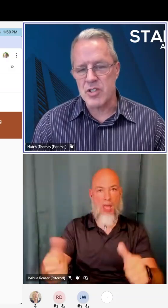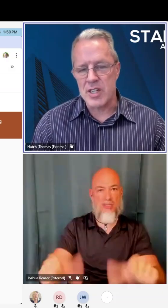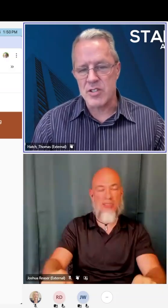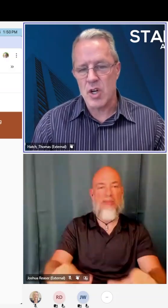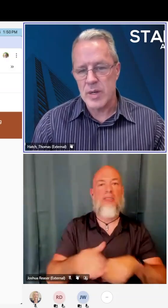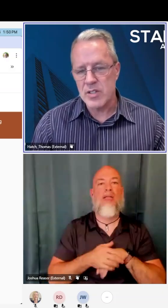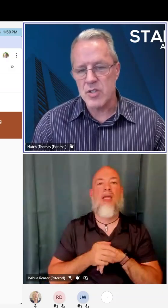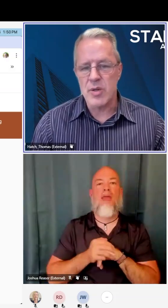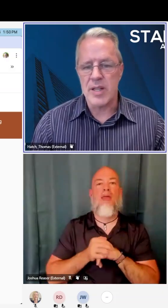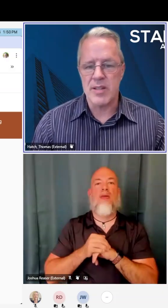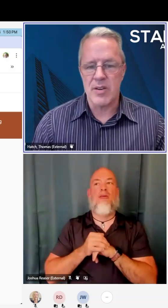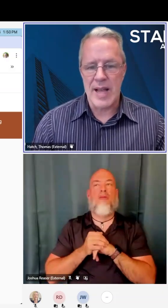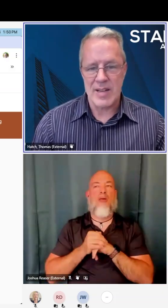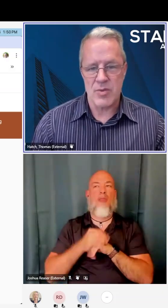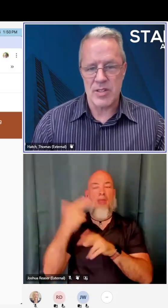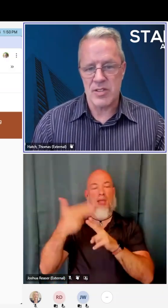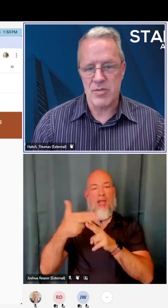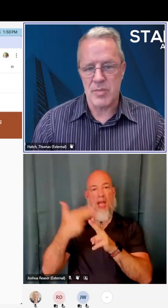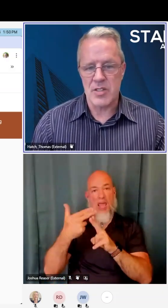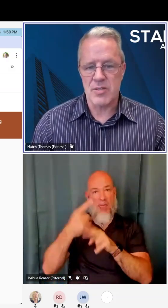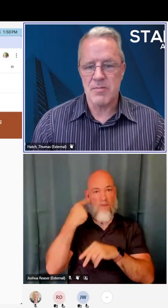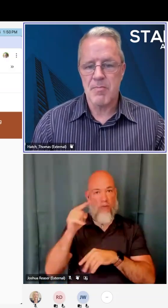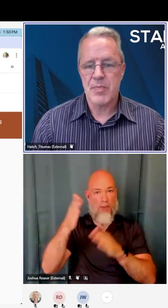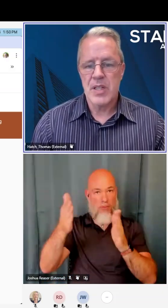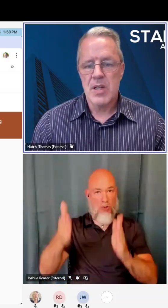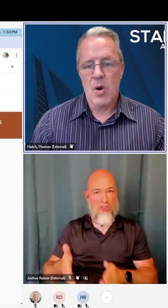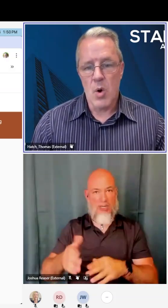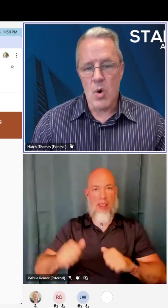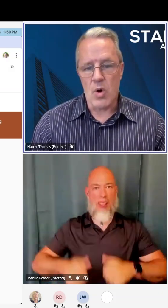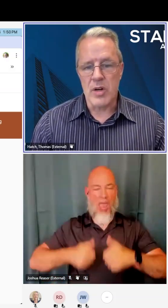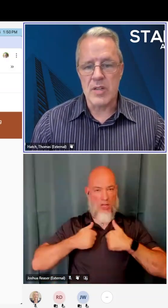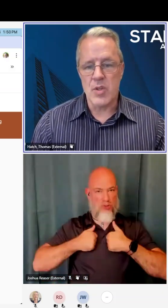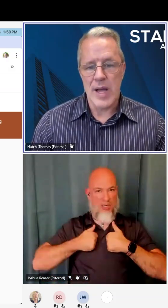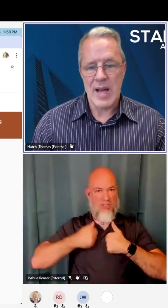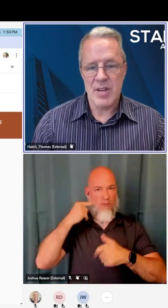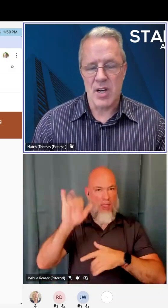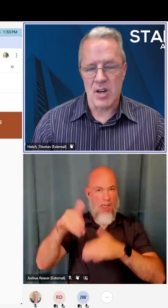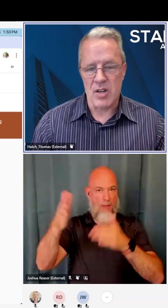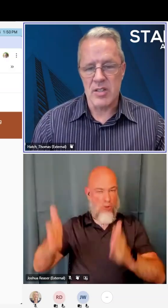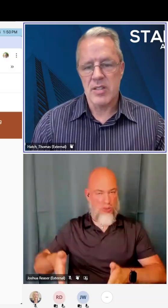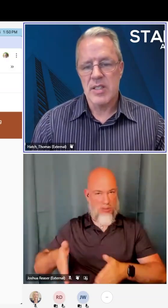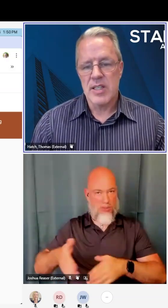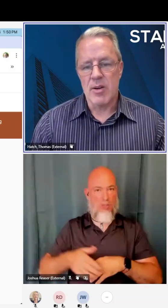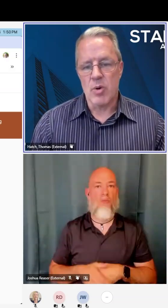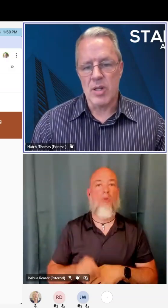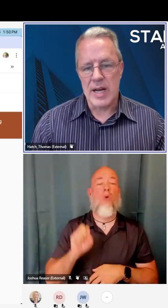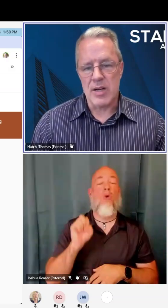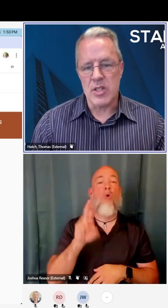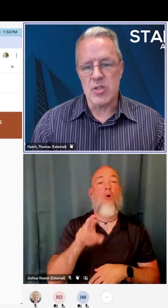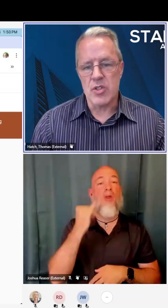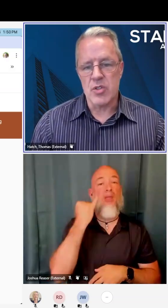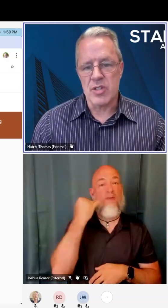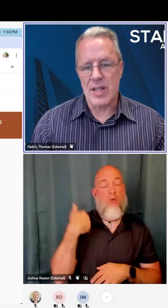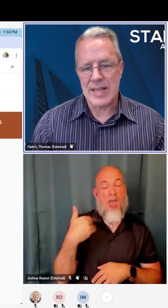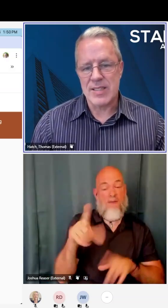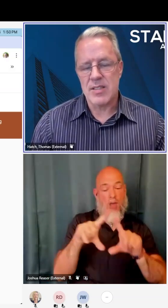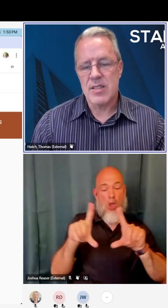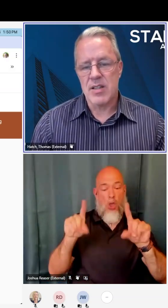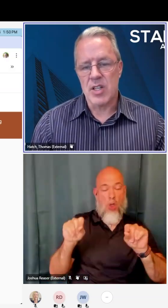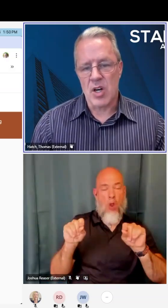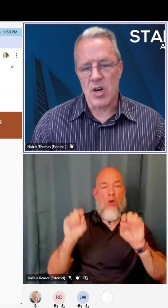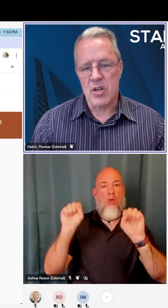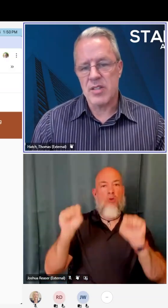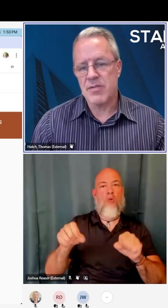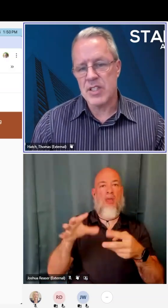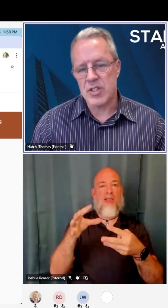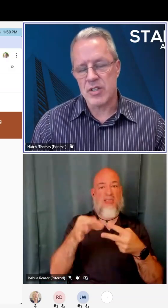person who the check's going to and their address information. Or if you have a card, it will allow you to select